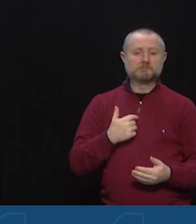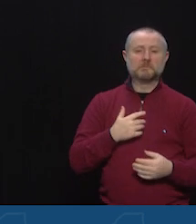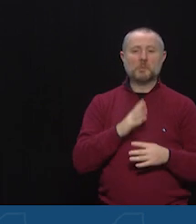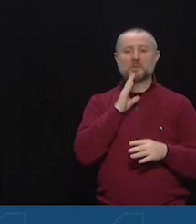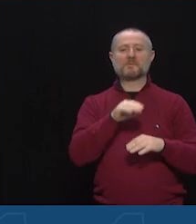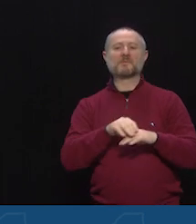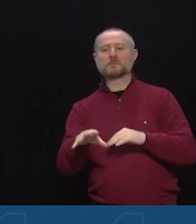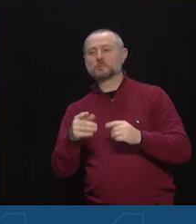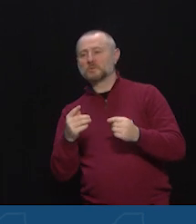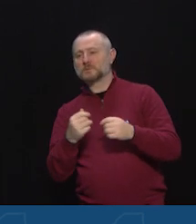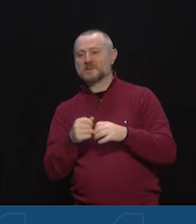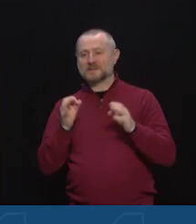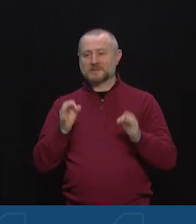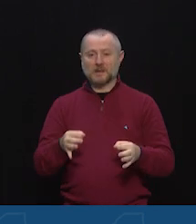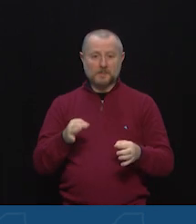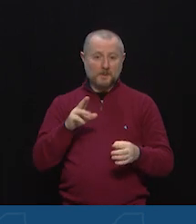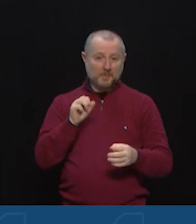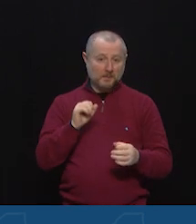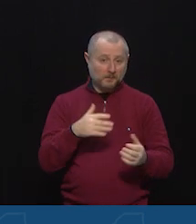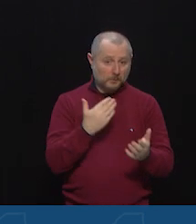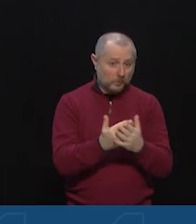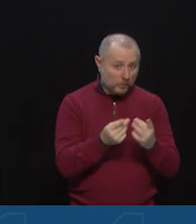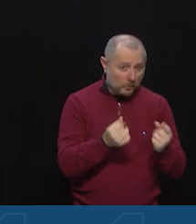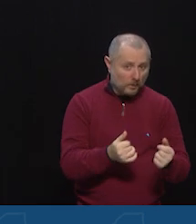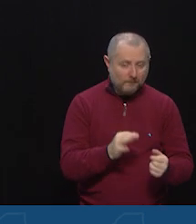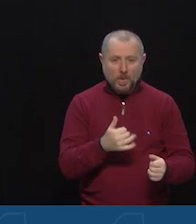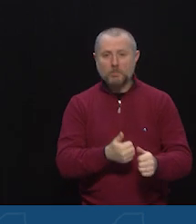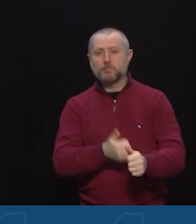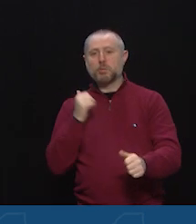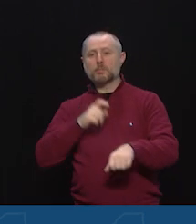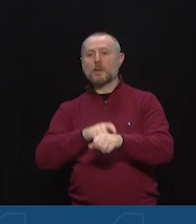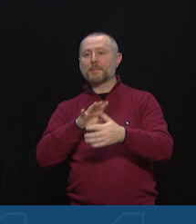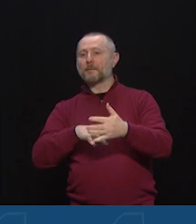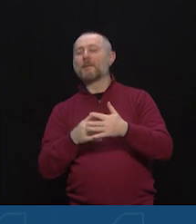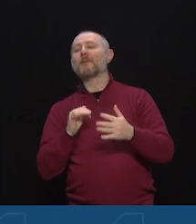quickly our friends at New York City Department of Sanitation can do their work.